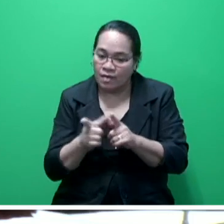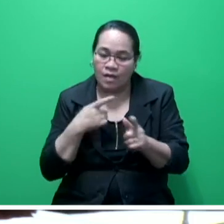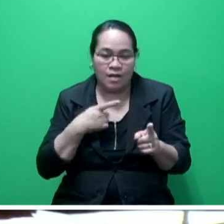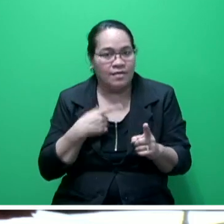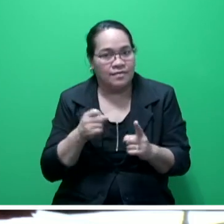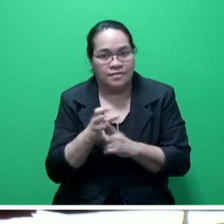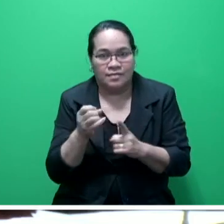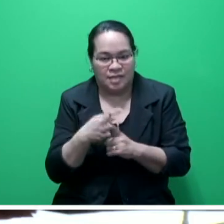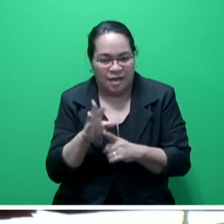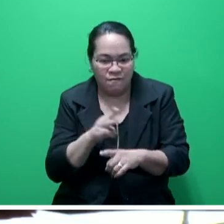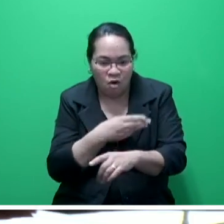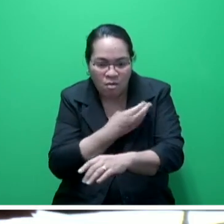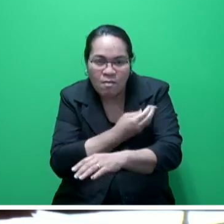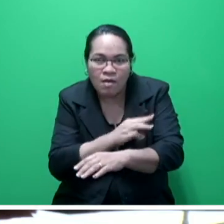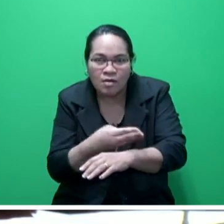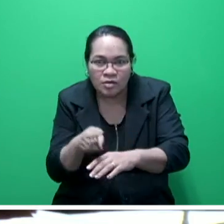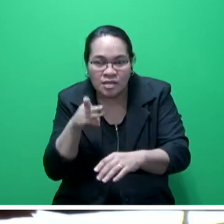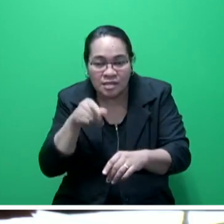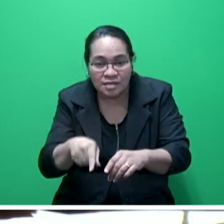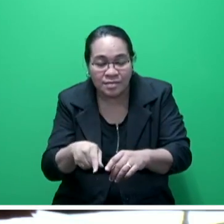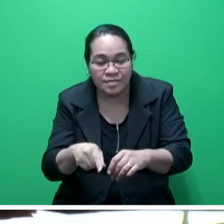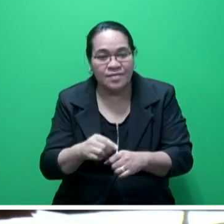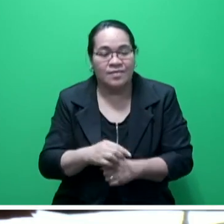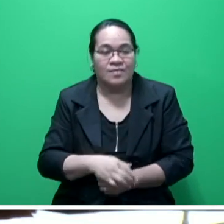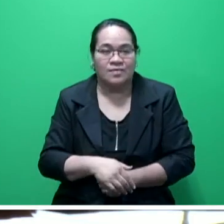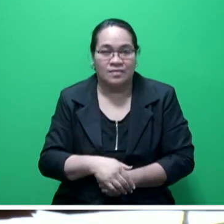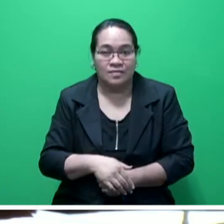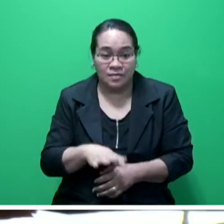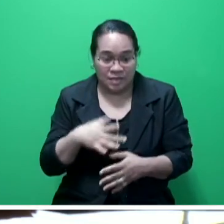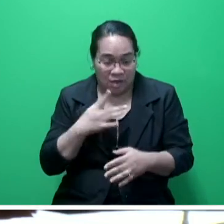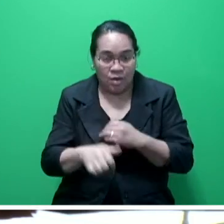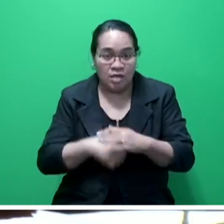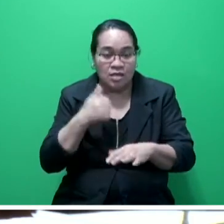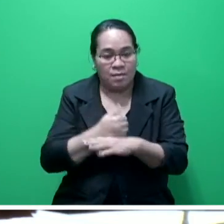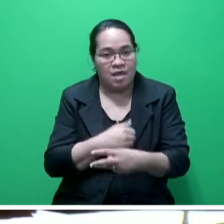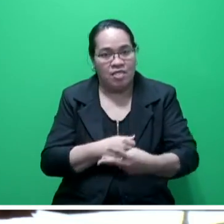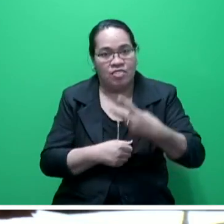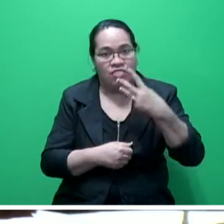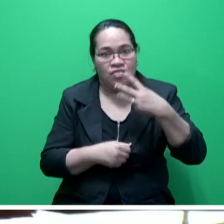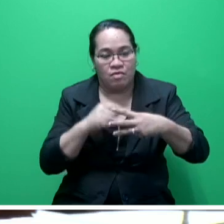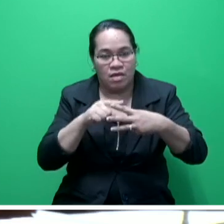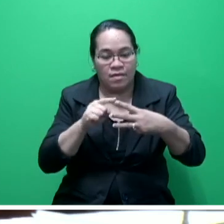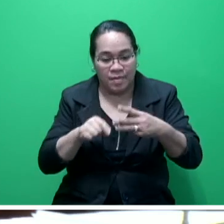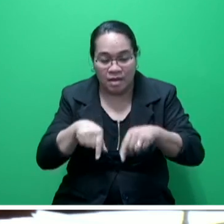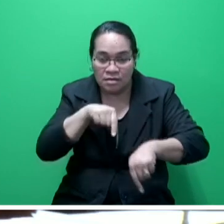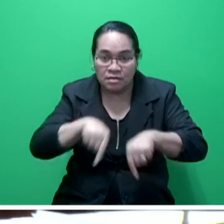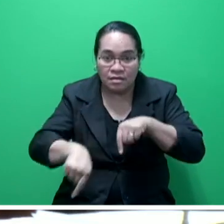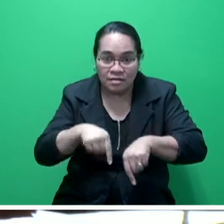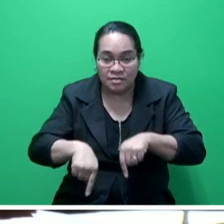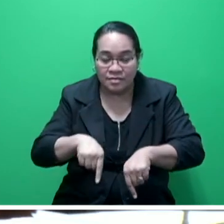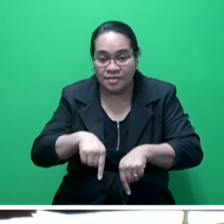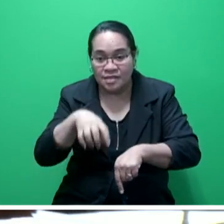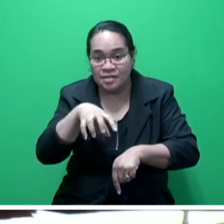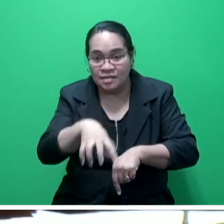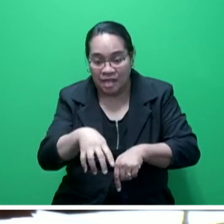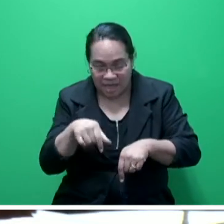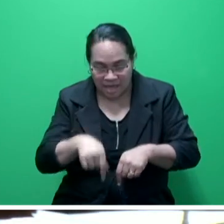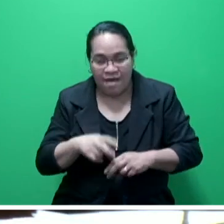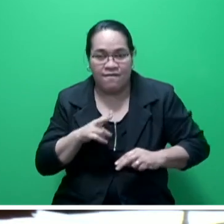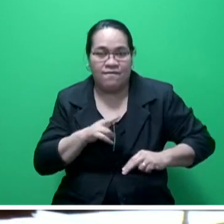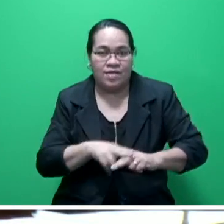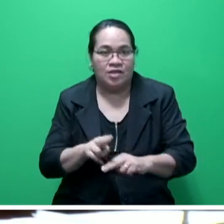ecosystem. So, Mr. Speaker, we have established three mangrove nurseries in